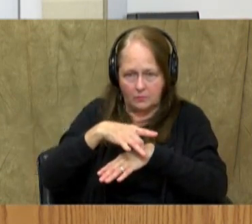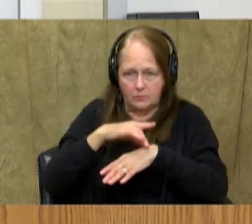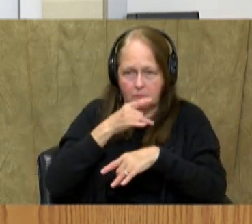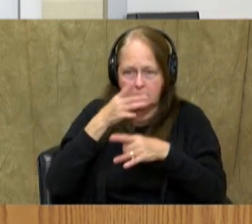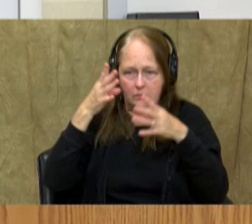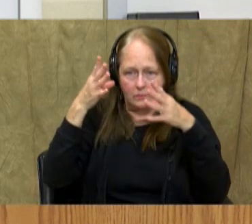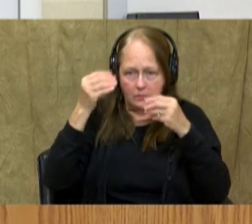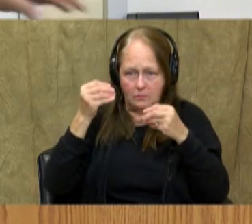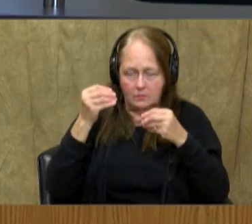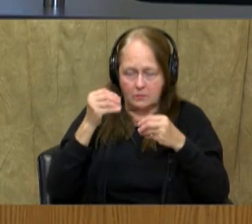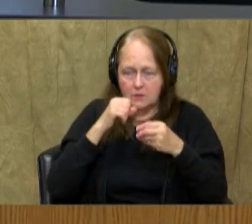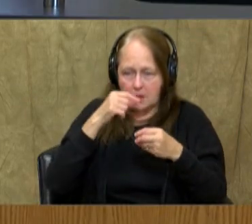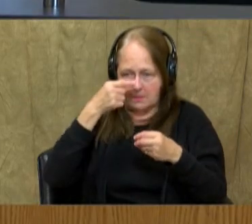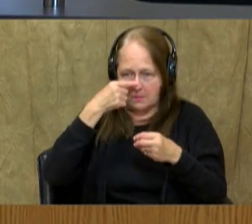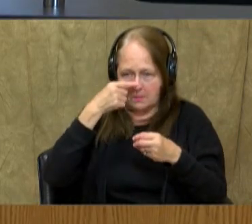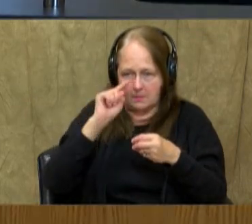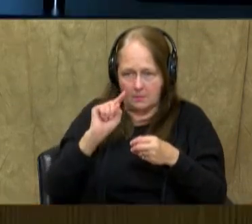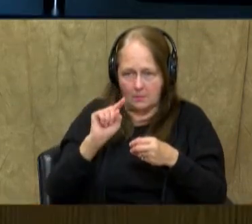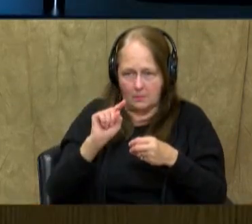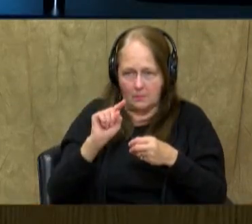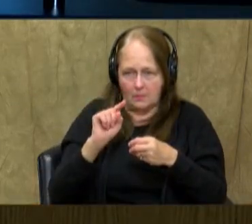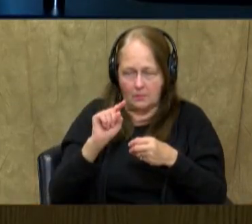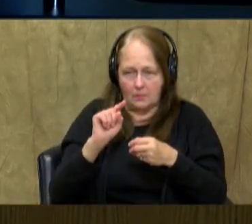lights real quick if you don't mind.